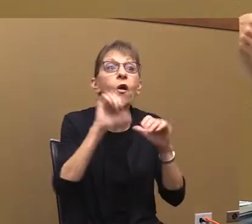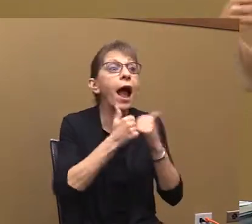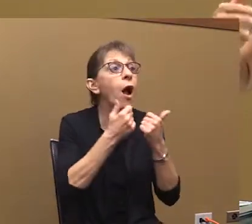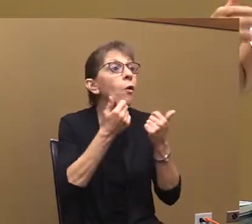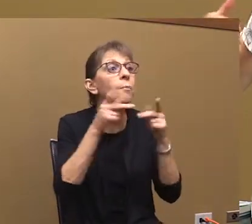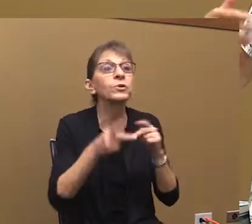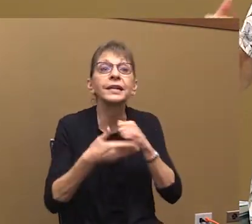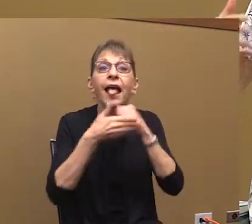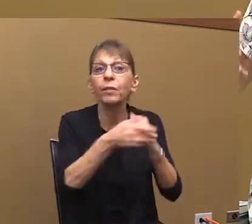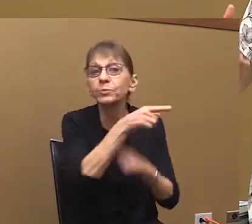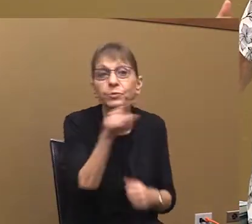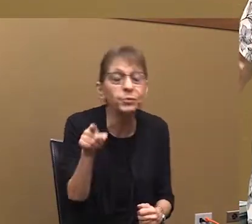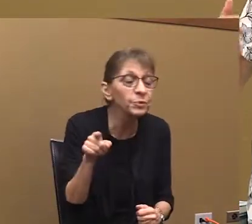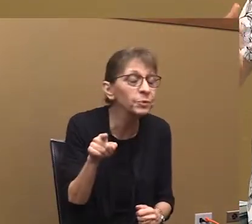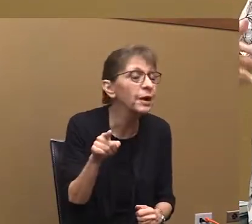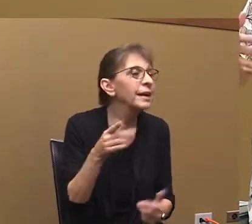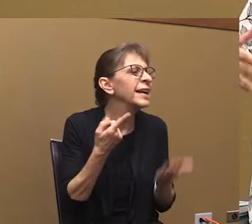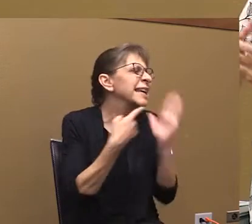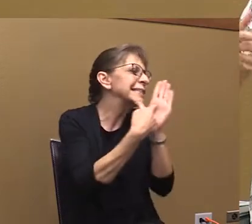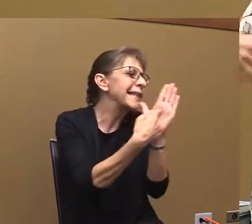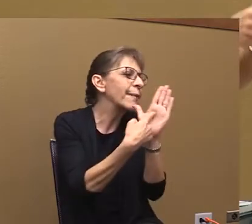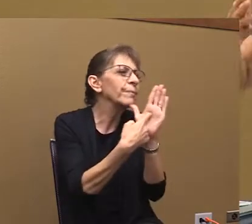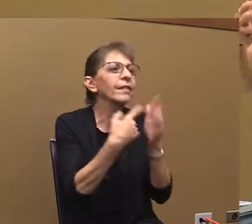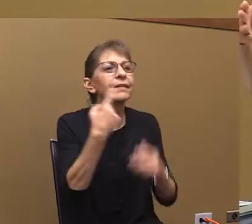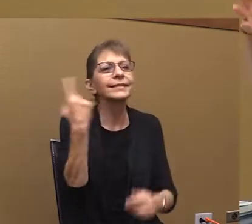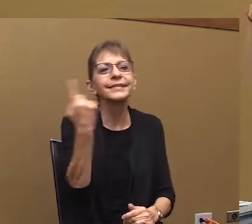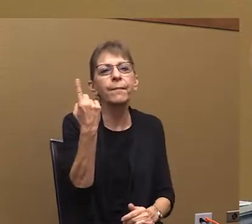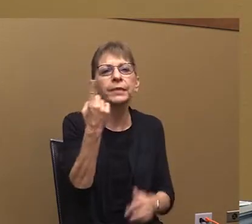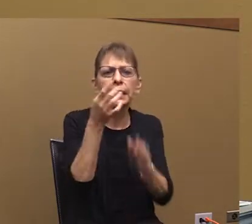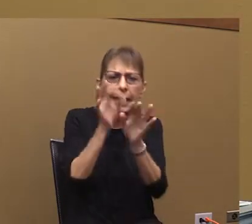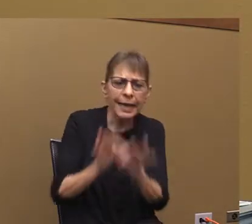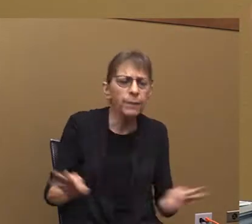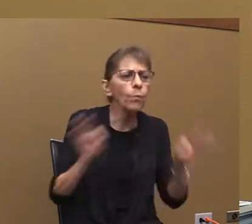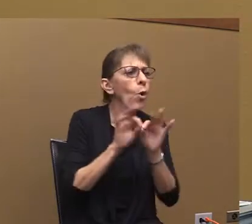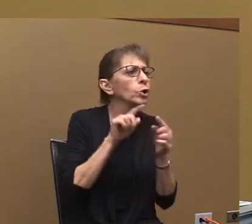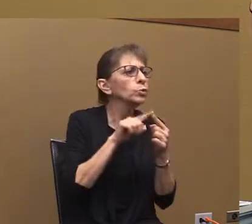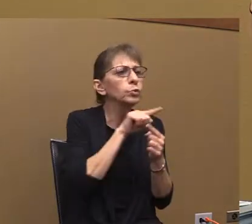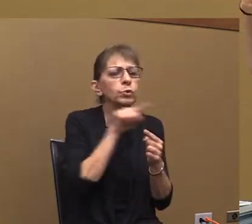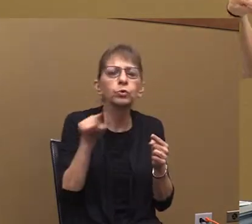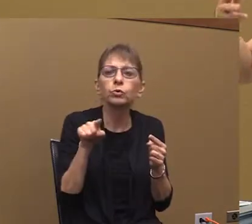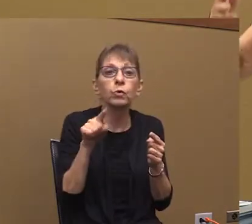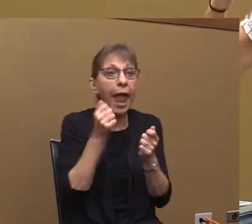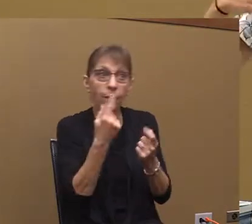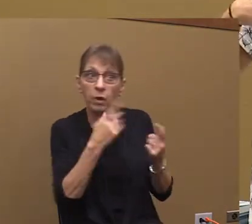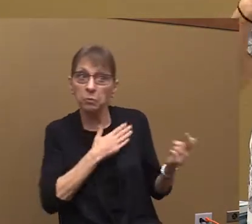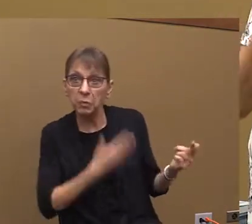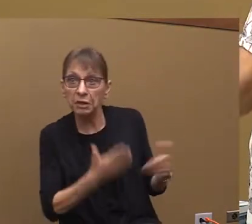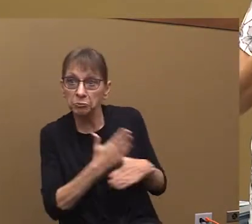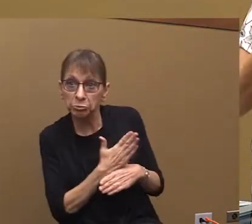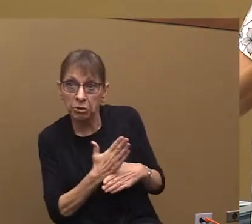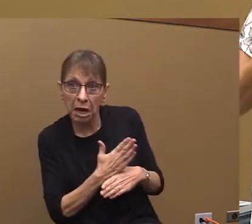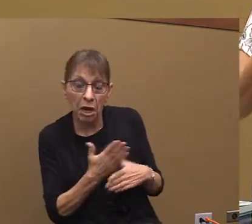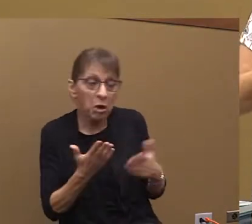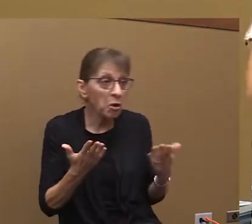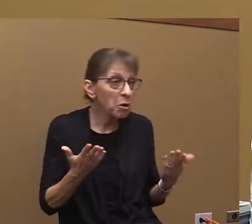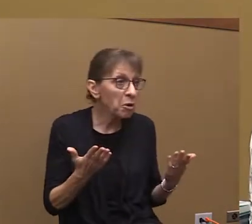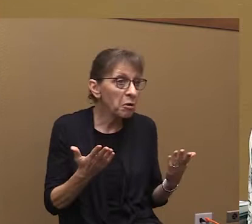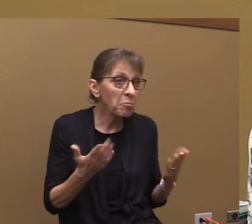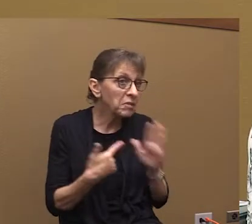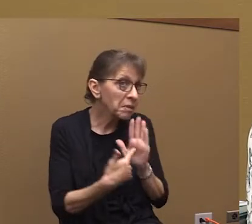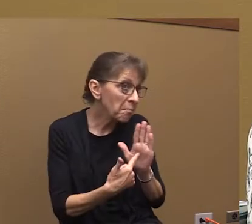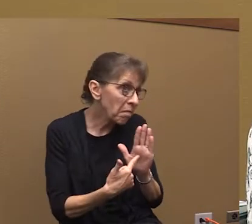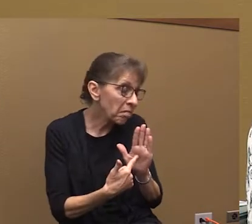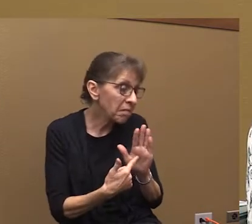infer that you've had somebody help you. Would someone like to share like an example where that